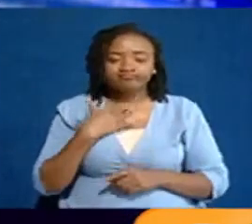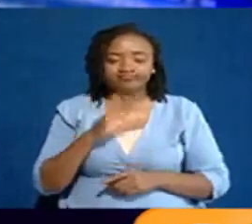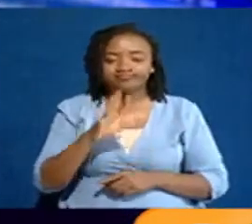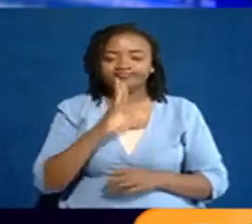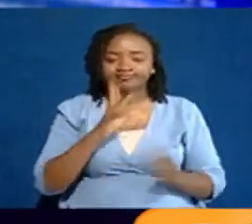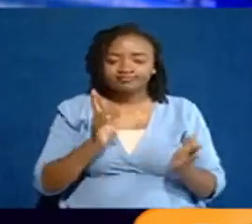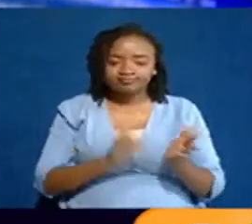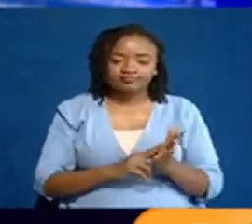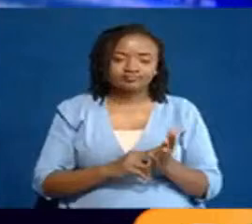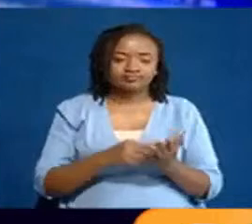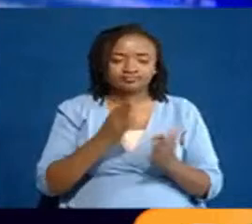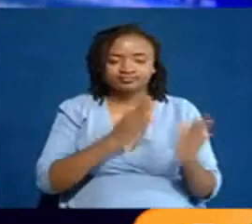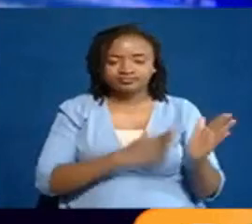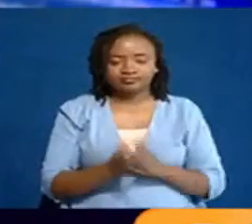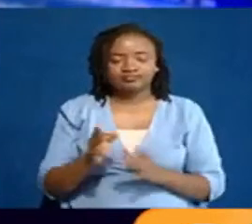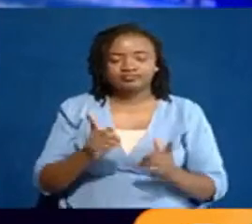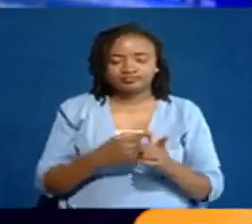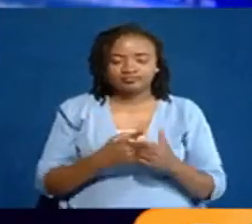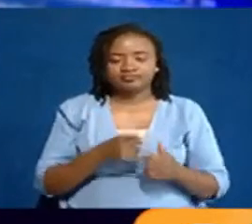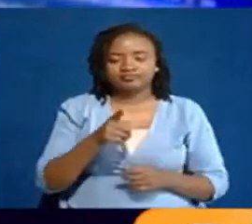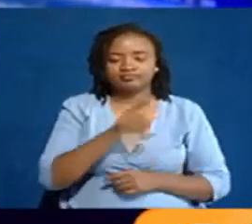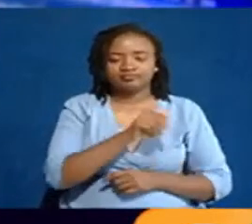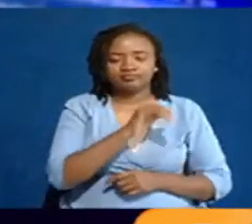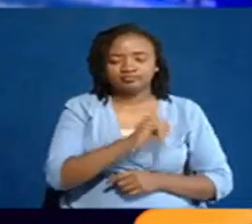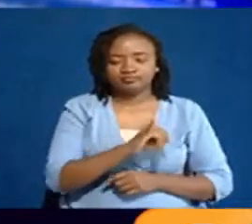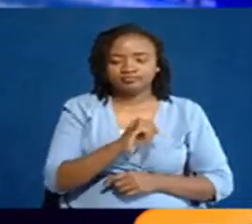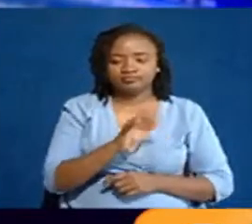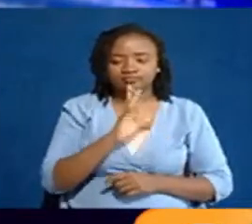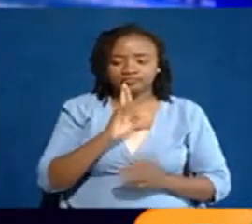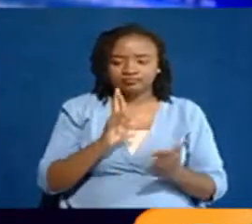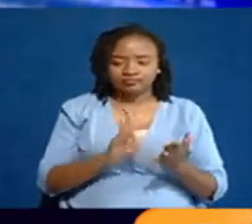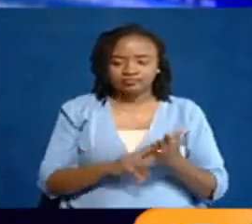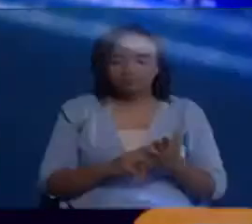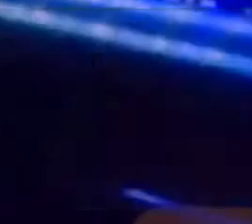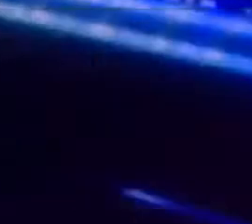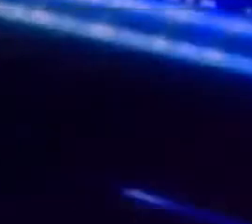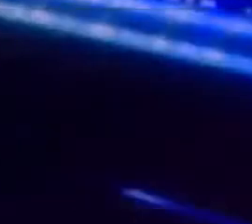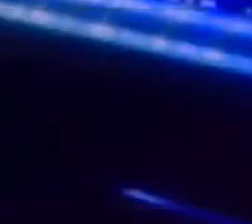their reports done for them, so the AI report generator also is there.